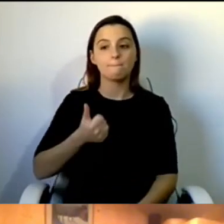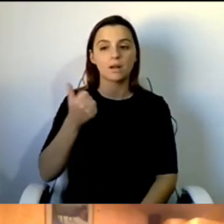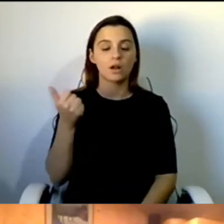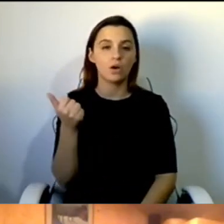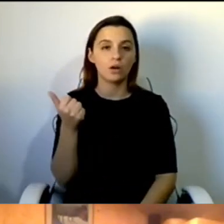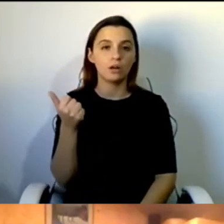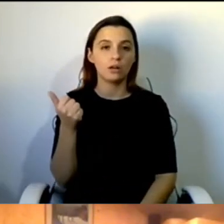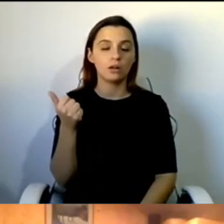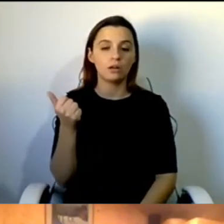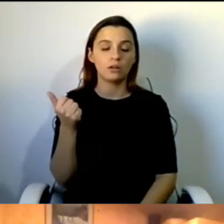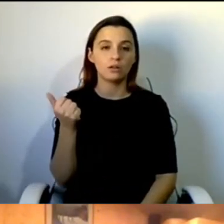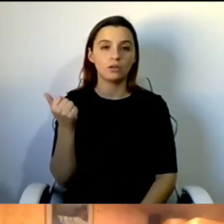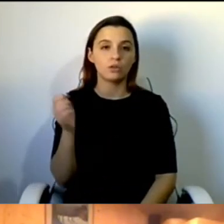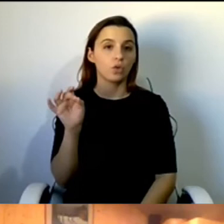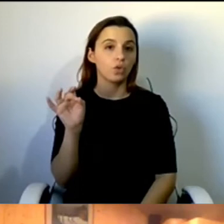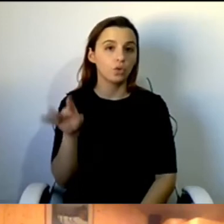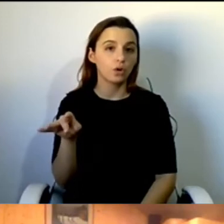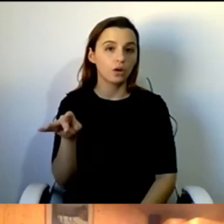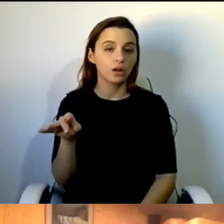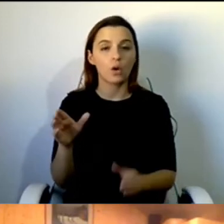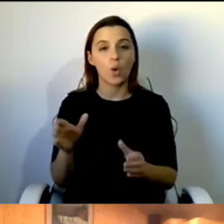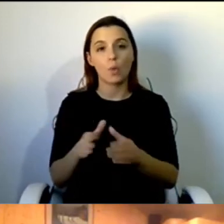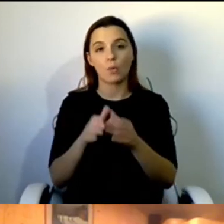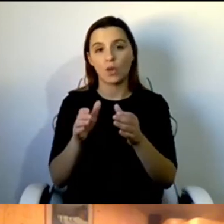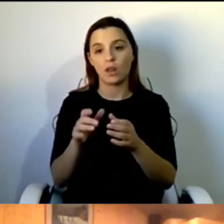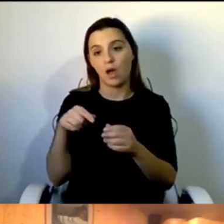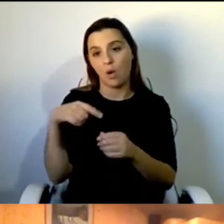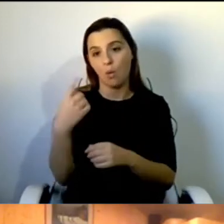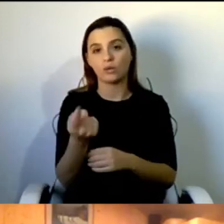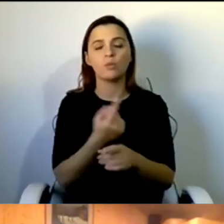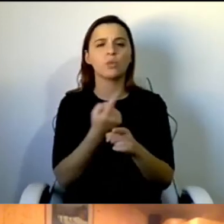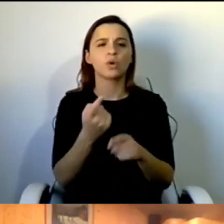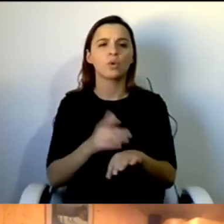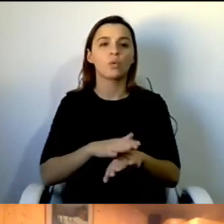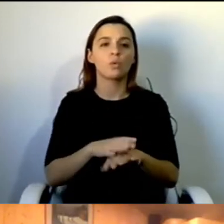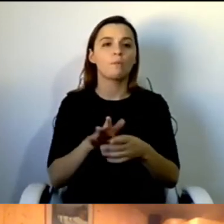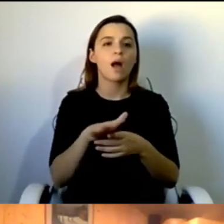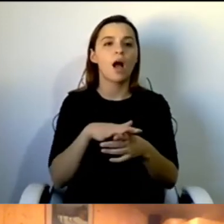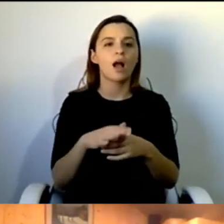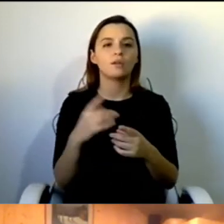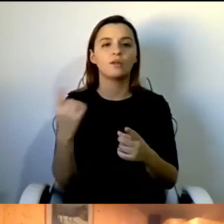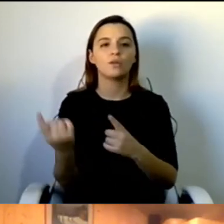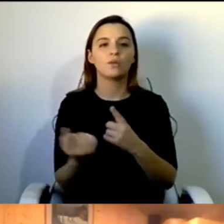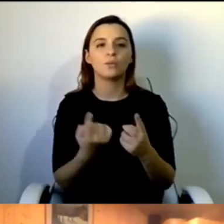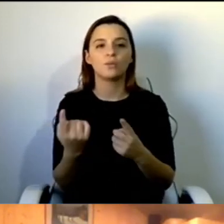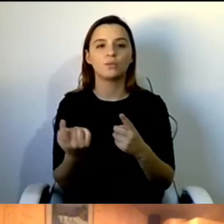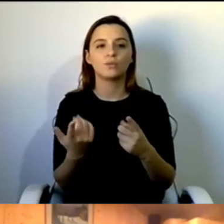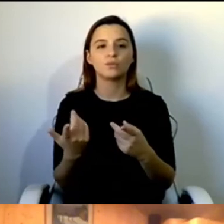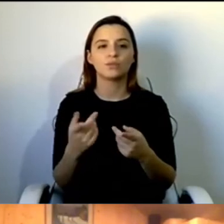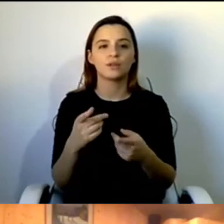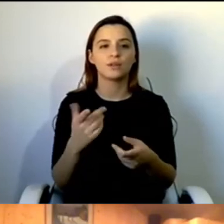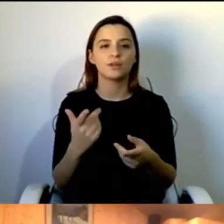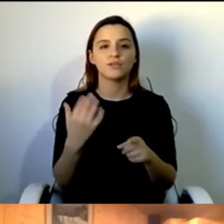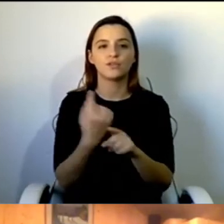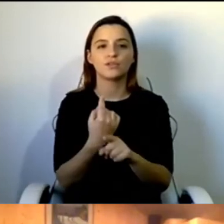local communities, because in some areas you didn't have these housing with services, and then people were left either to stay